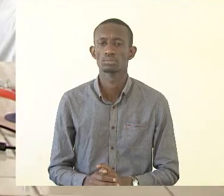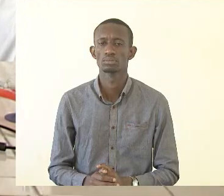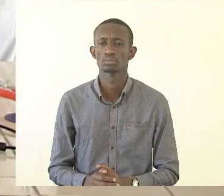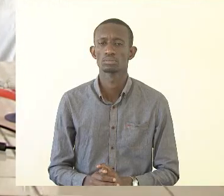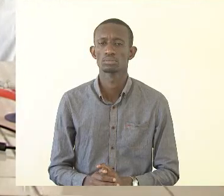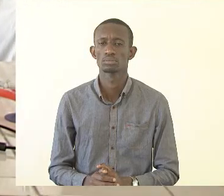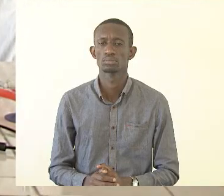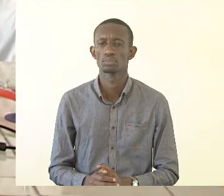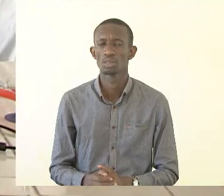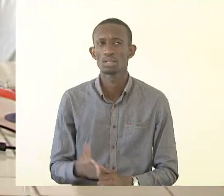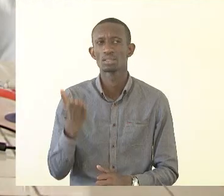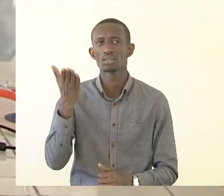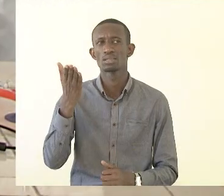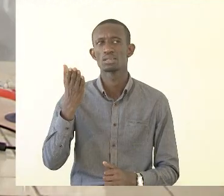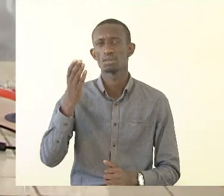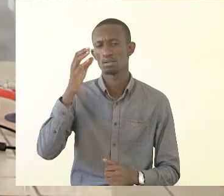free radical